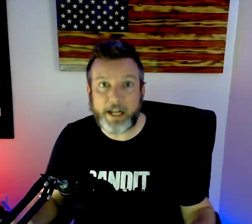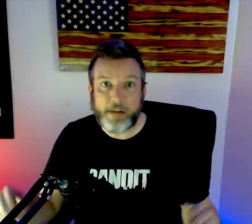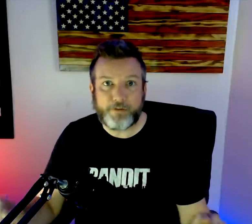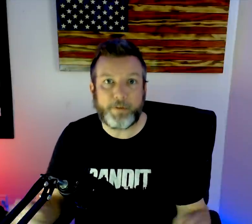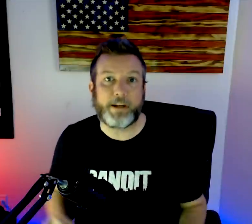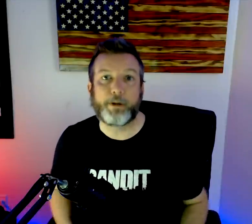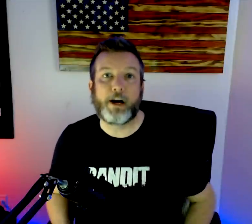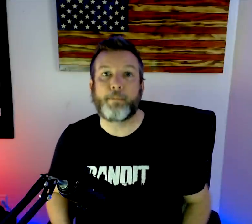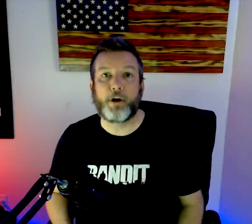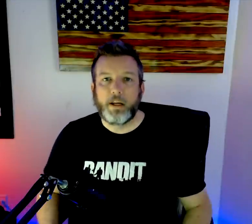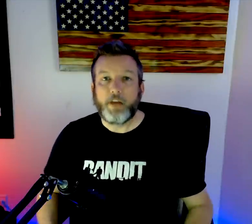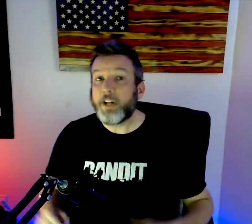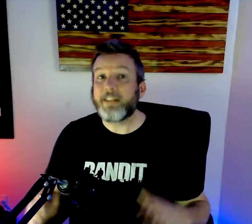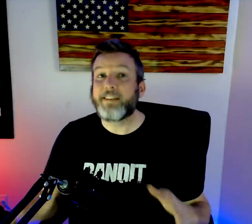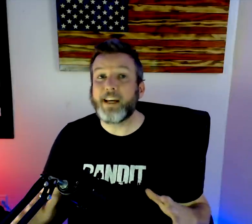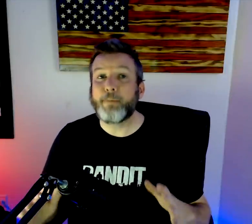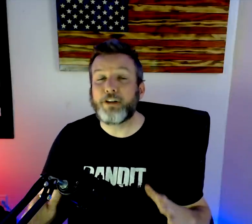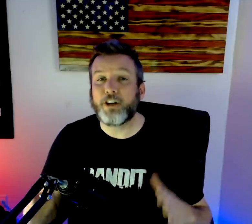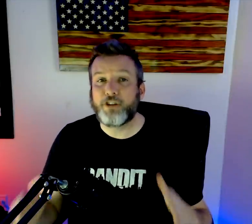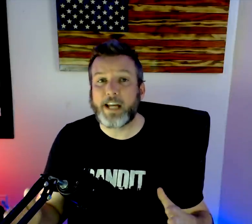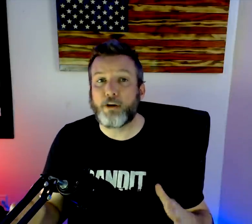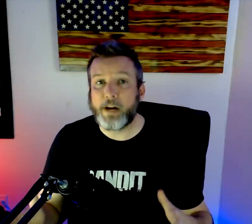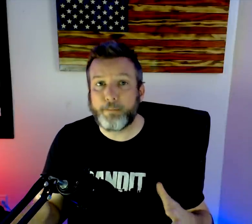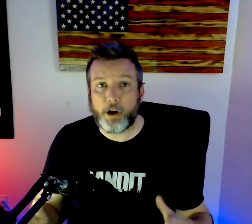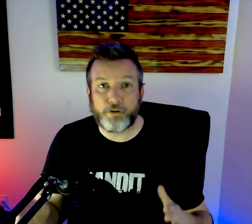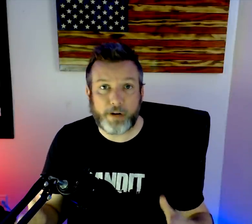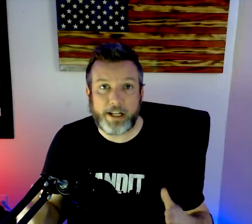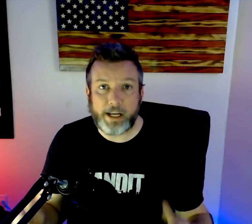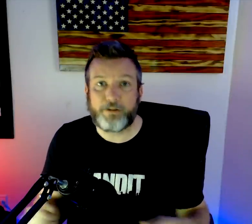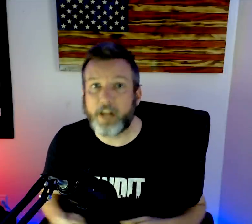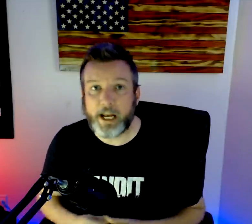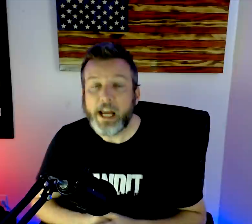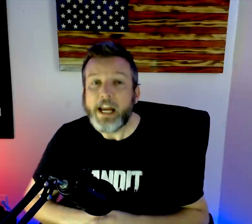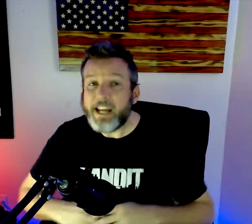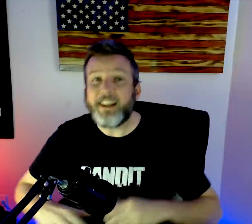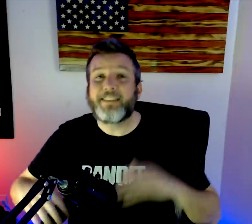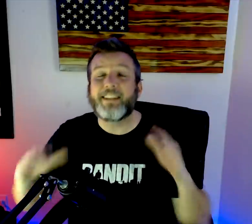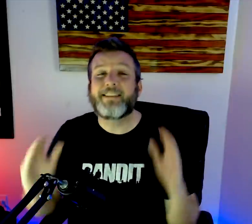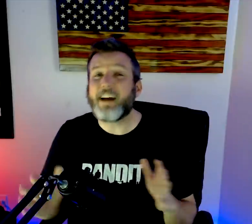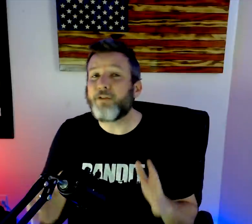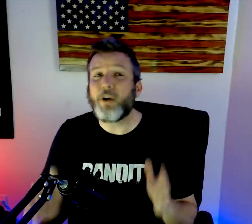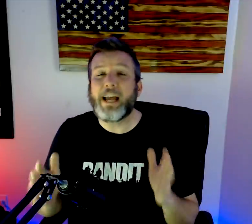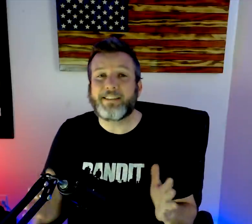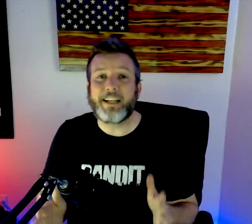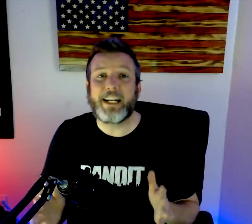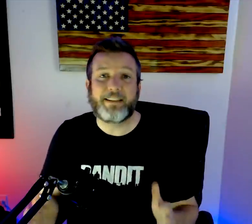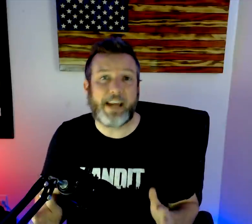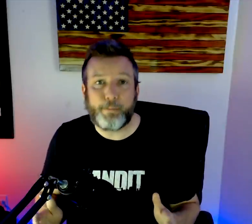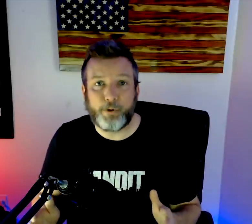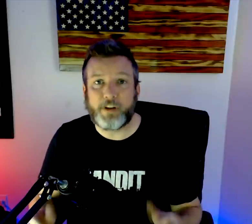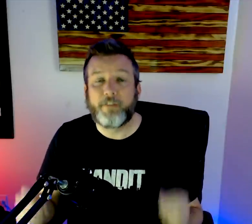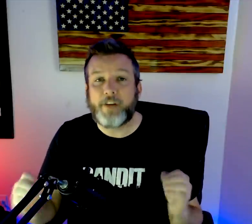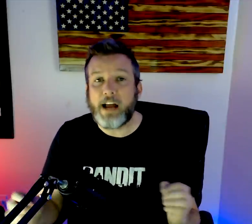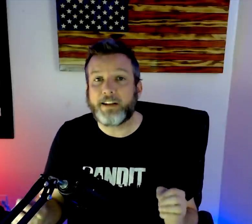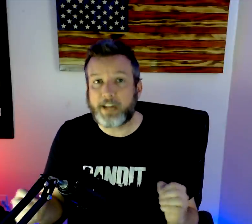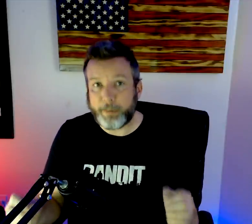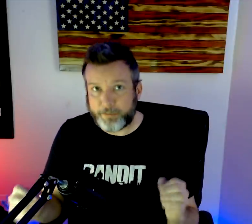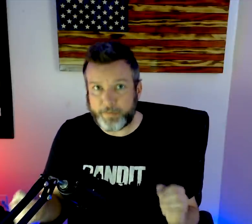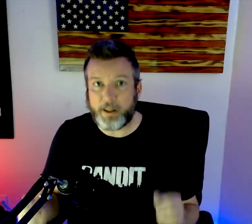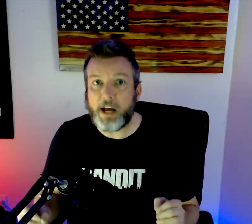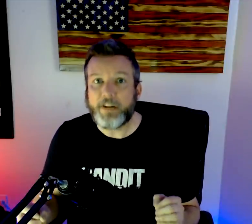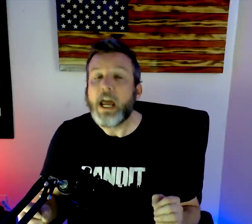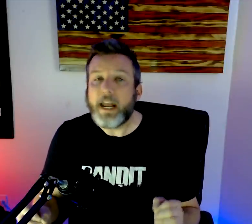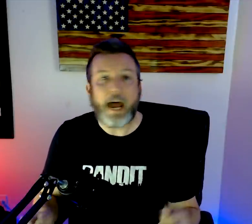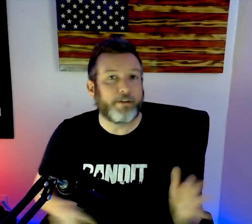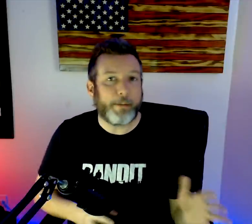CNN and from the Democrat Party. If you didn't see it, make sure to check out Rand Paul's rant yesterday. He listed several excellent examples of violence coming